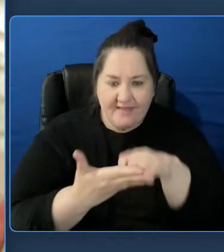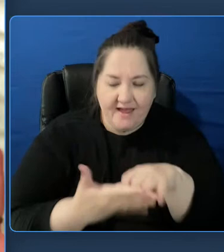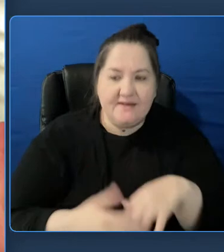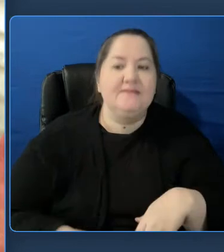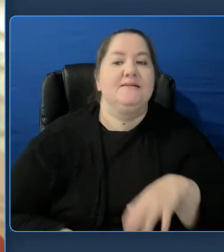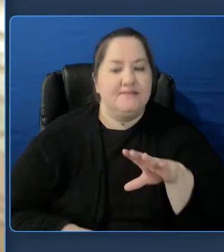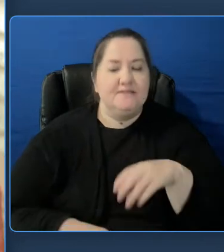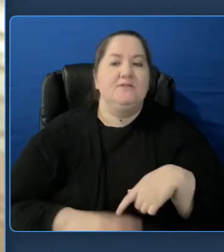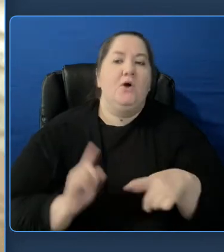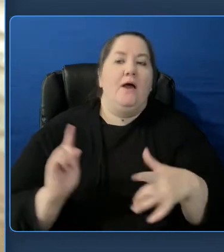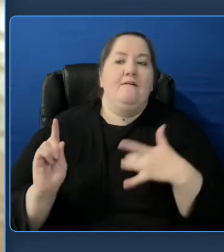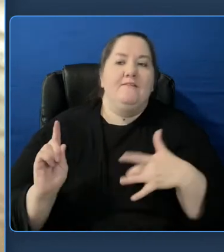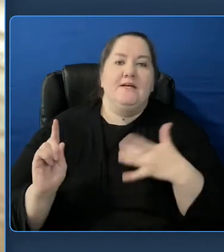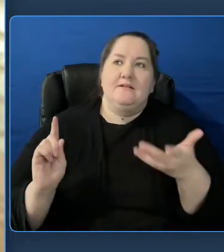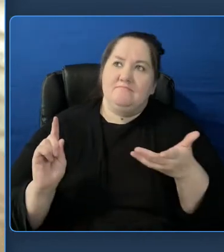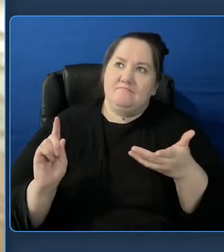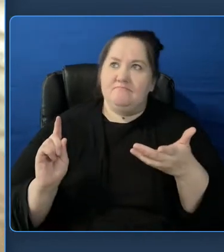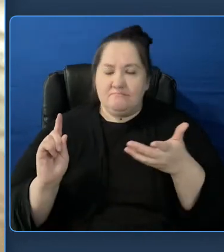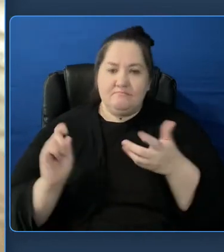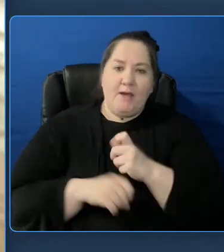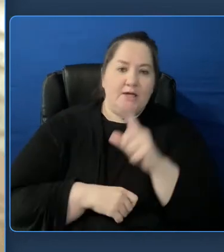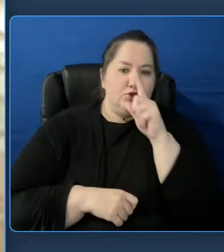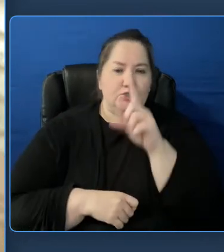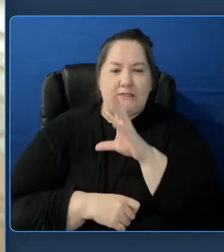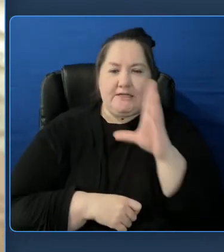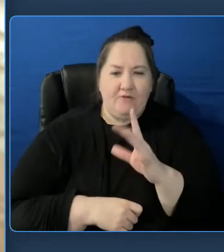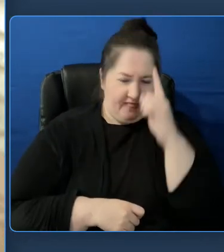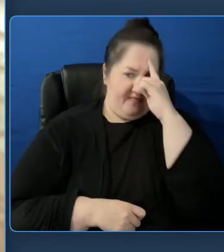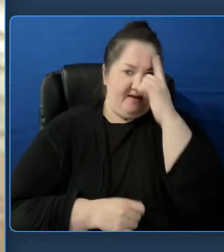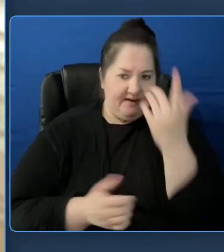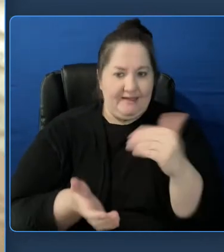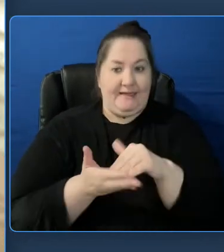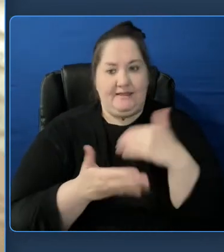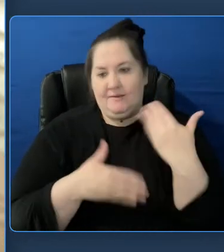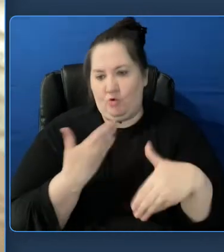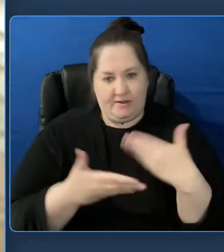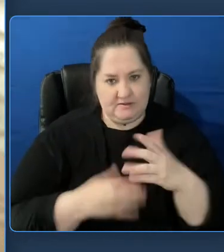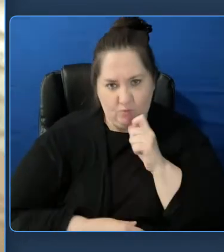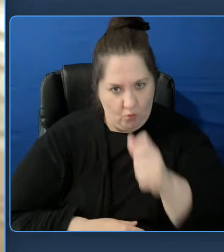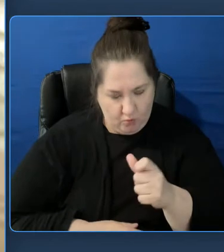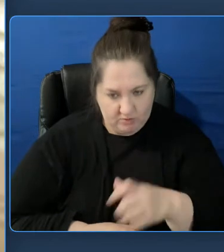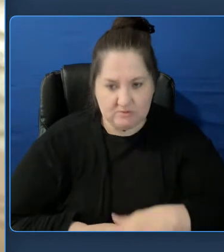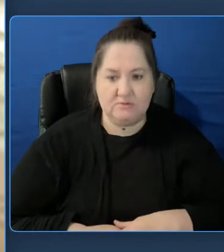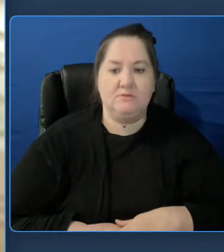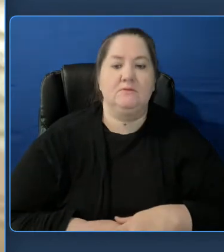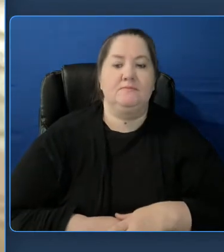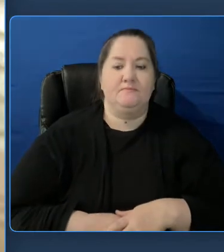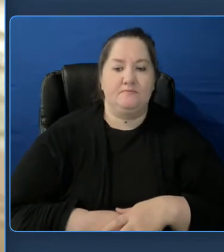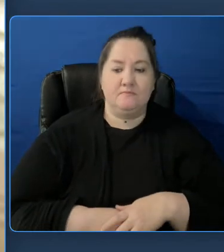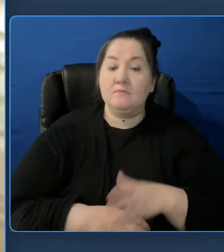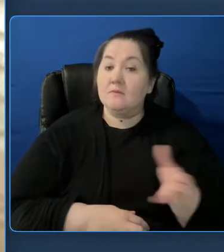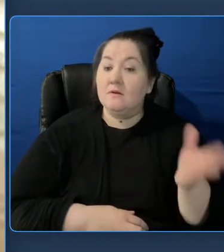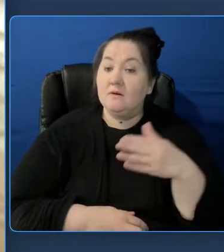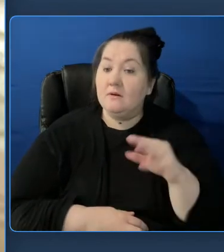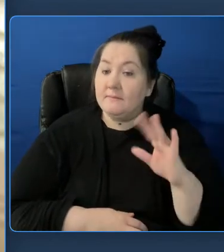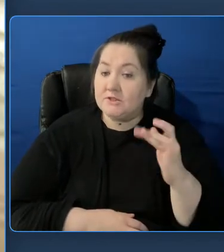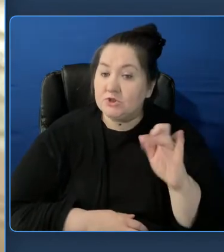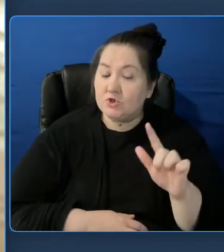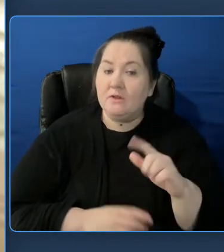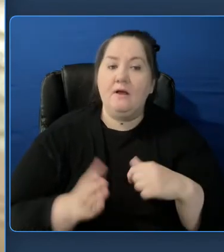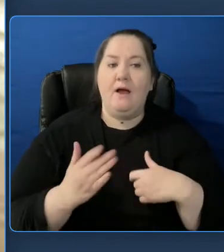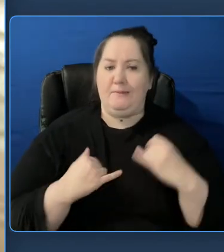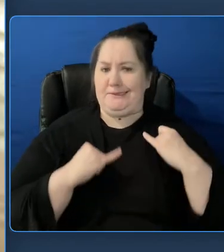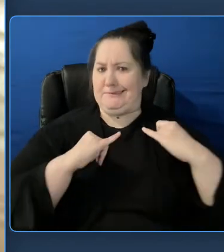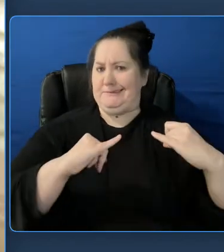So I feel like that will ensure that I never have to think about that process again. Go ahead, Mitchell. I'm in